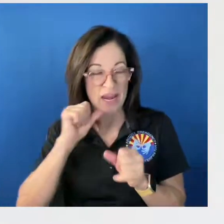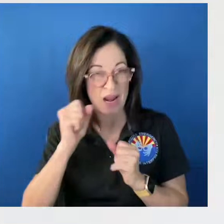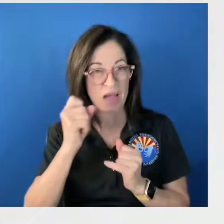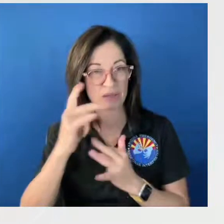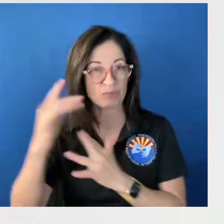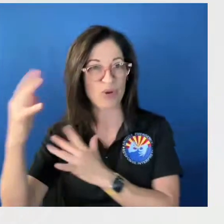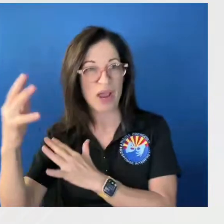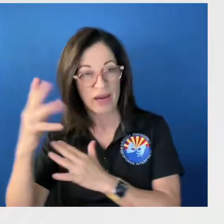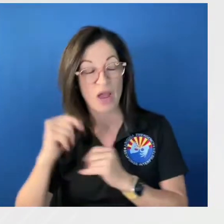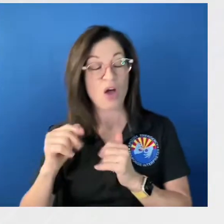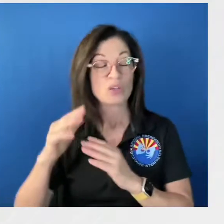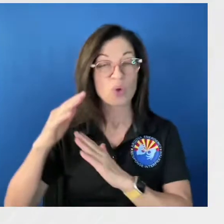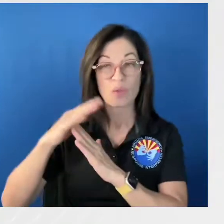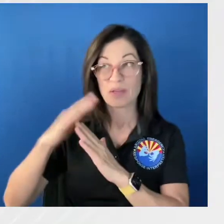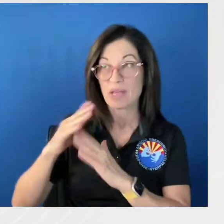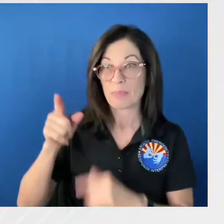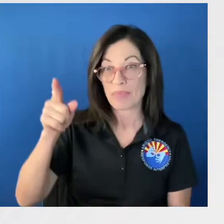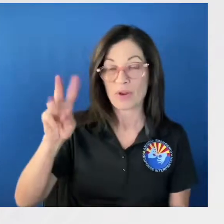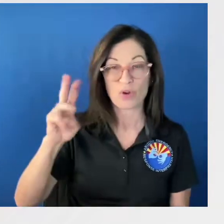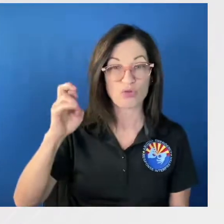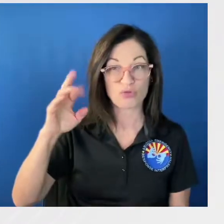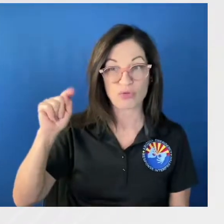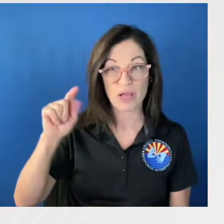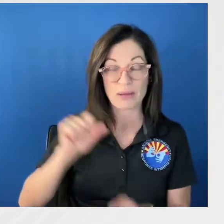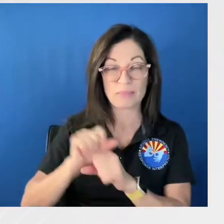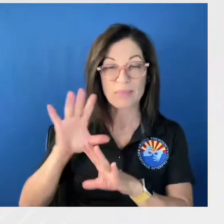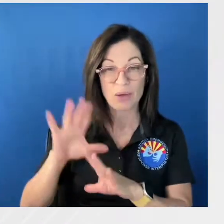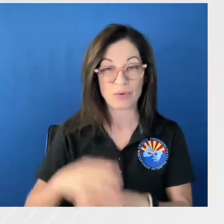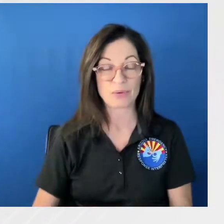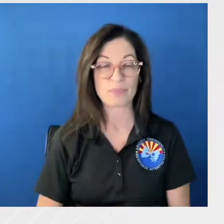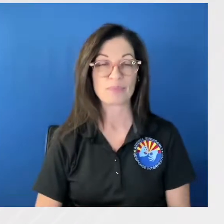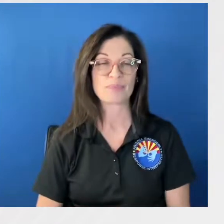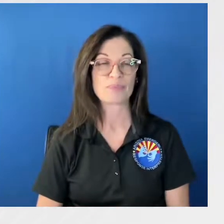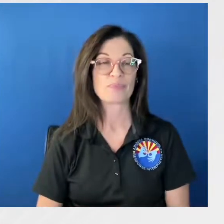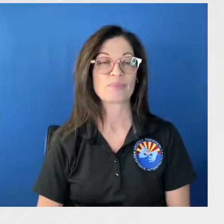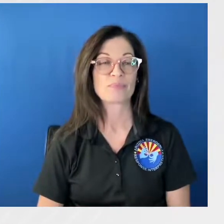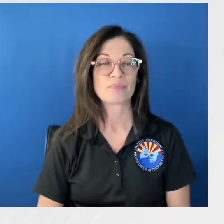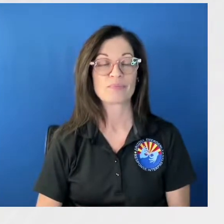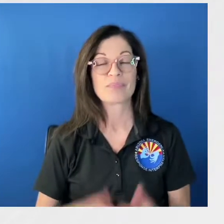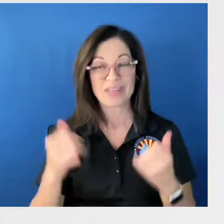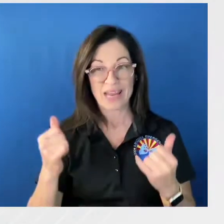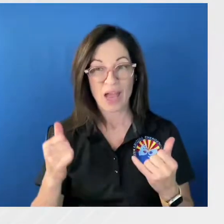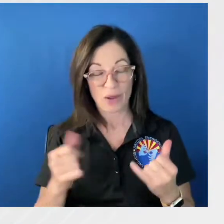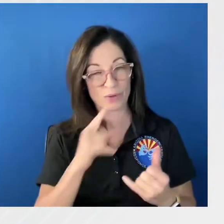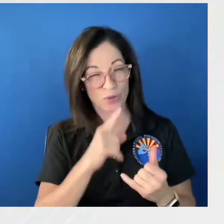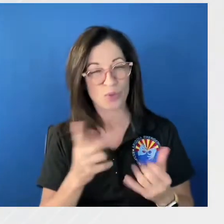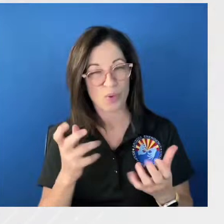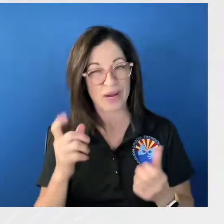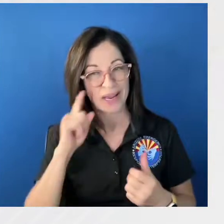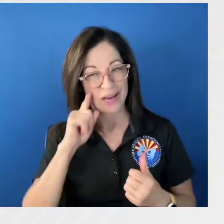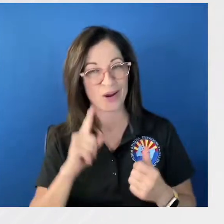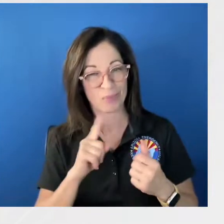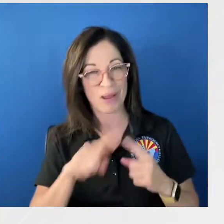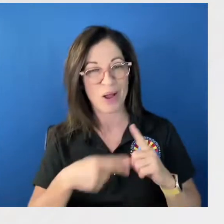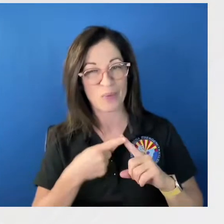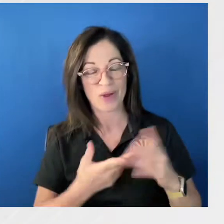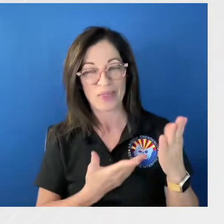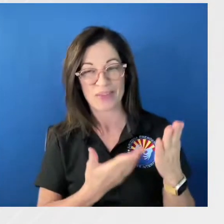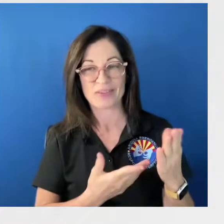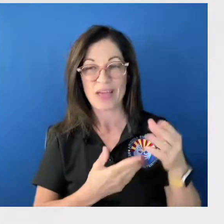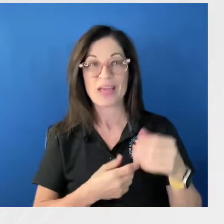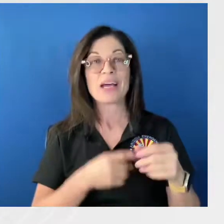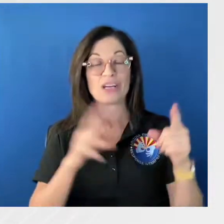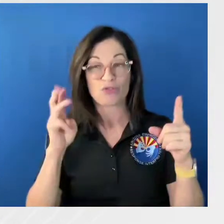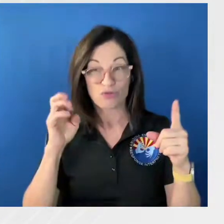top of Wright Mountain. So now we'll get into the side of the fire I'm sure you all want to hear the most about. Here south of Wright